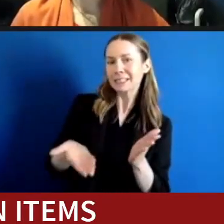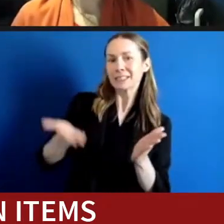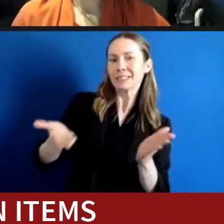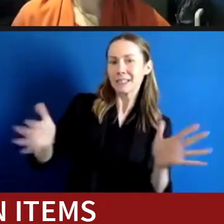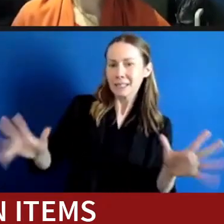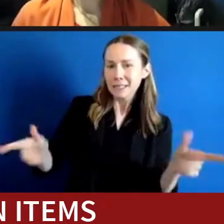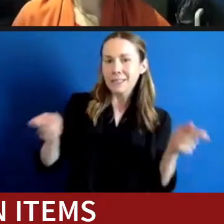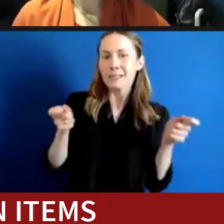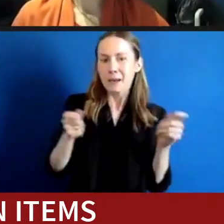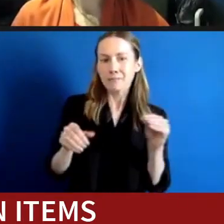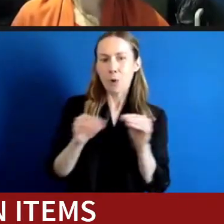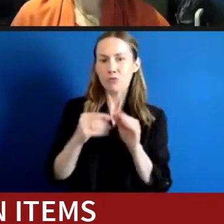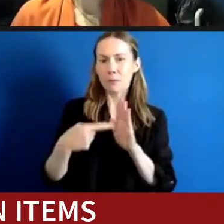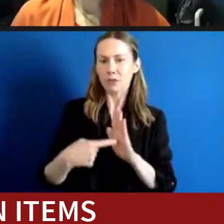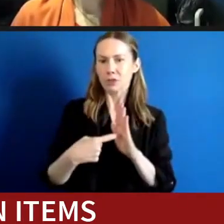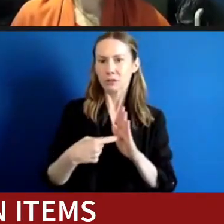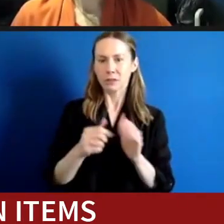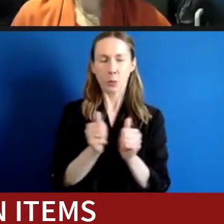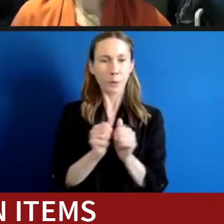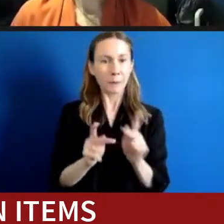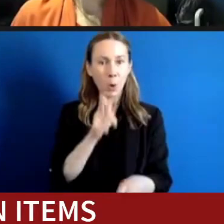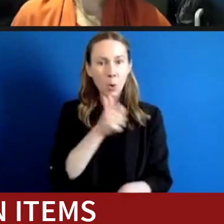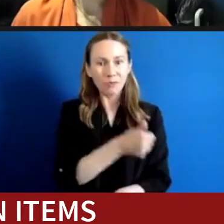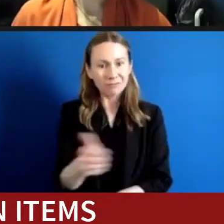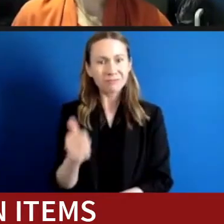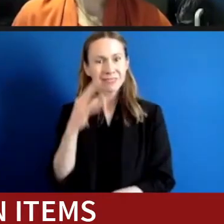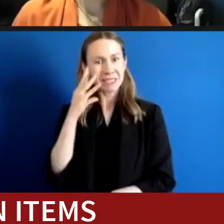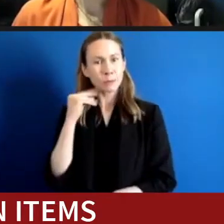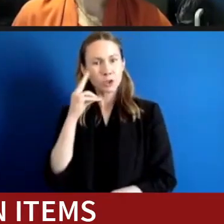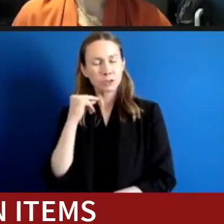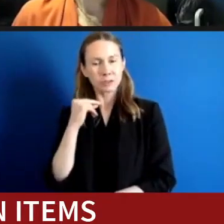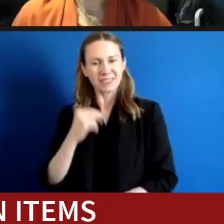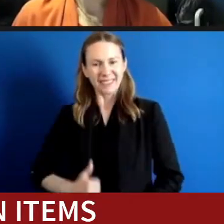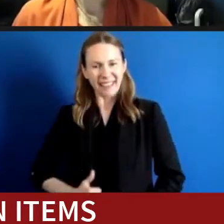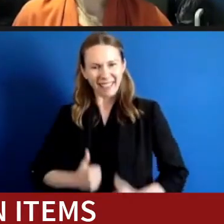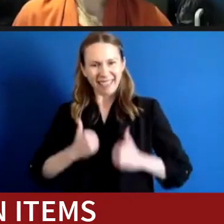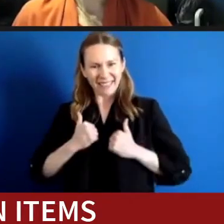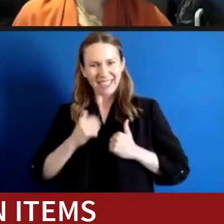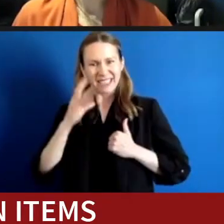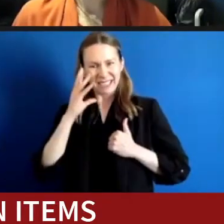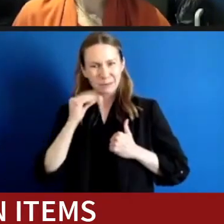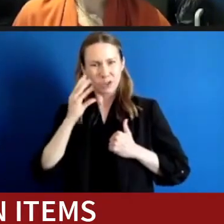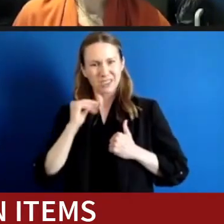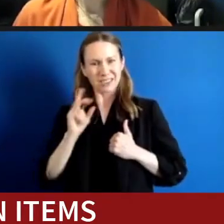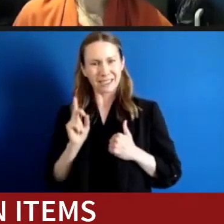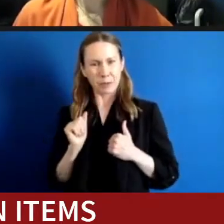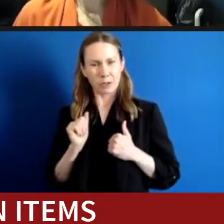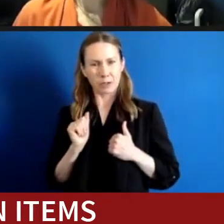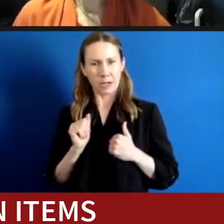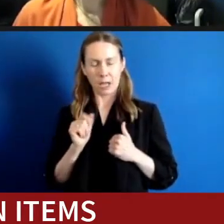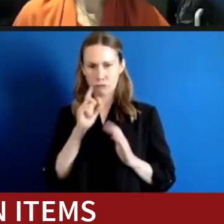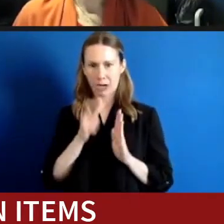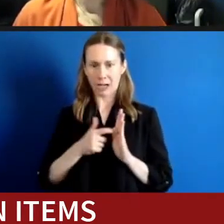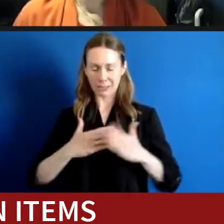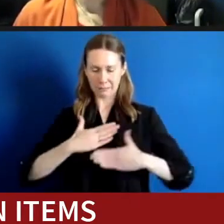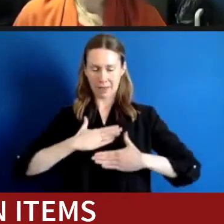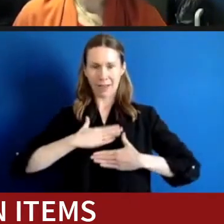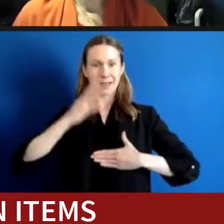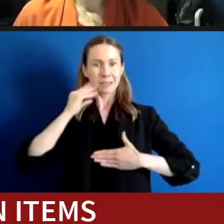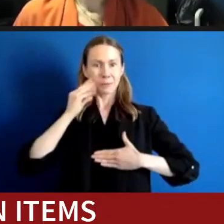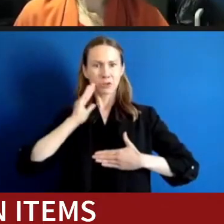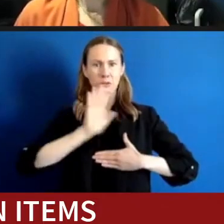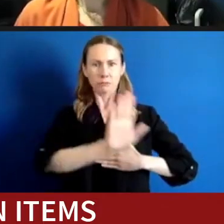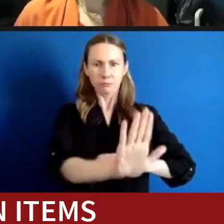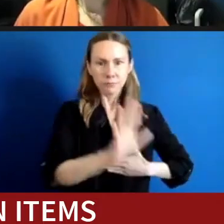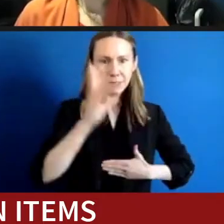of people who do have experiences with disability, lived experience, and recognizing too, my experiences are vastly different from every